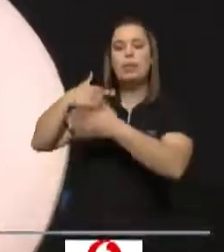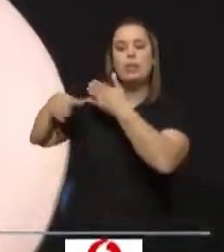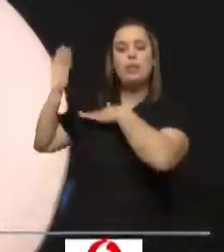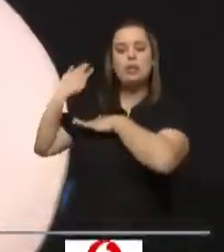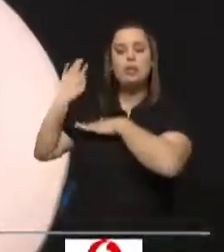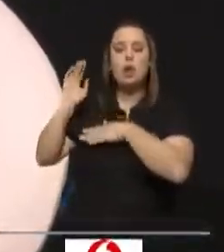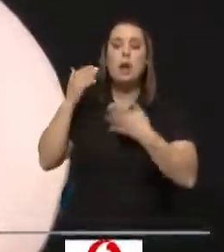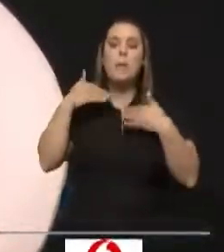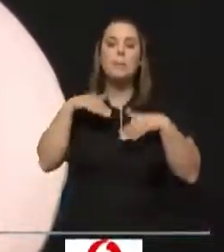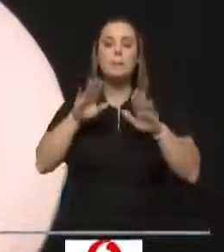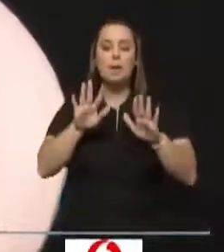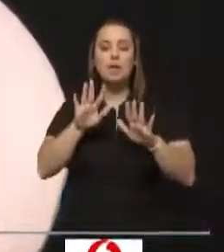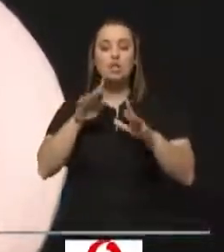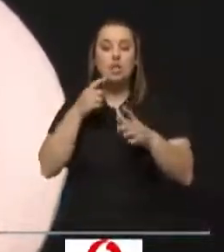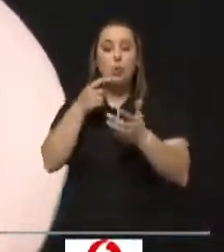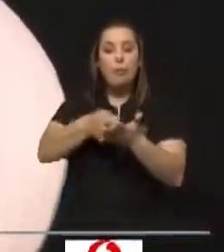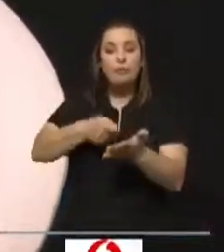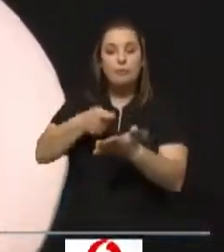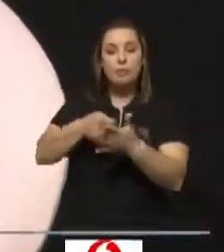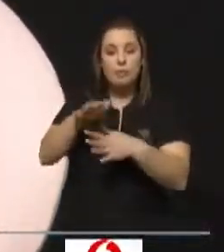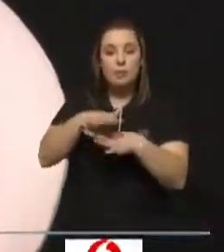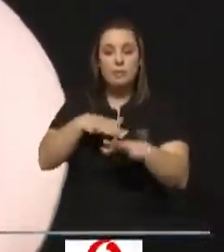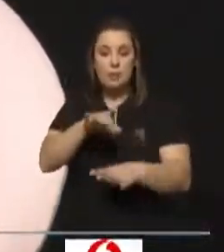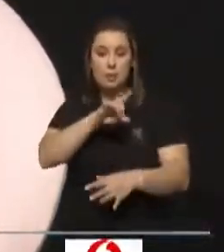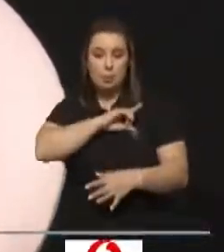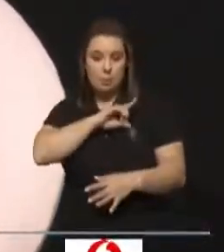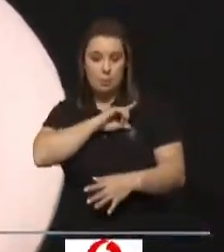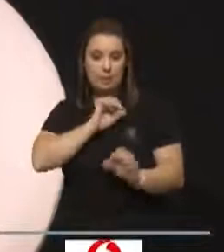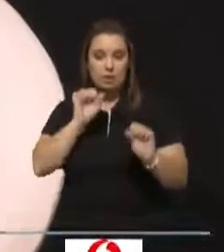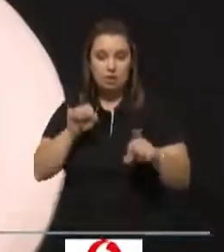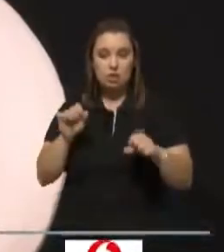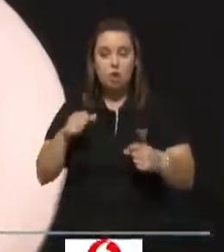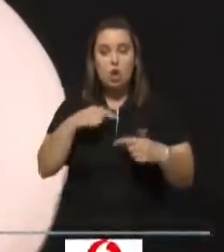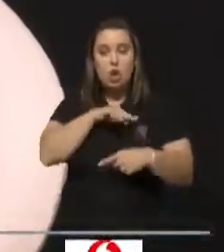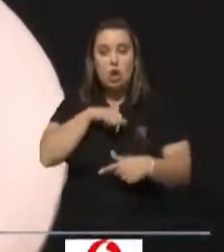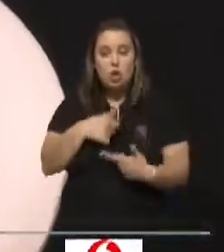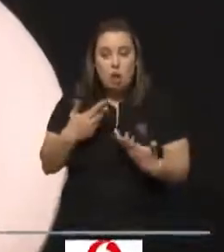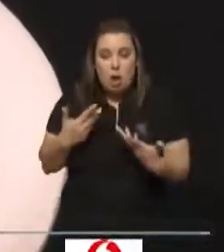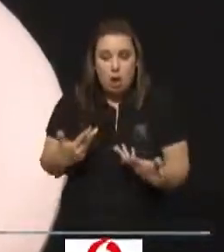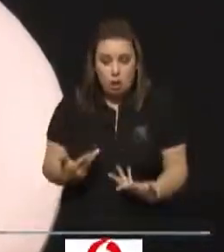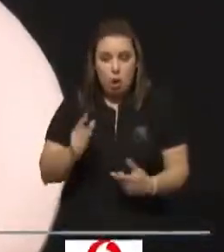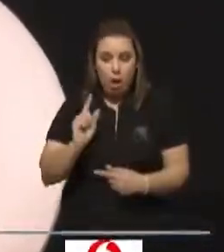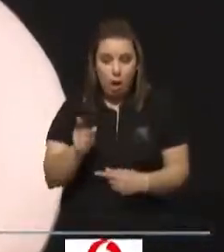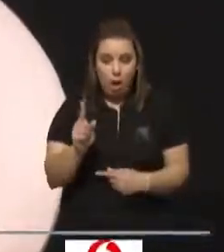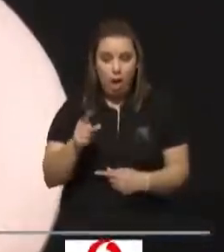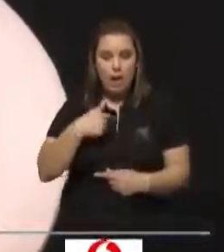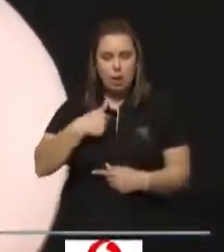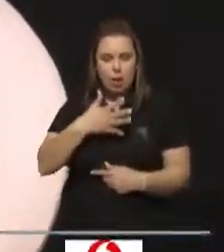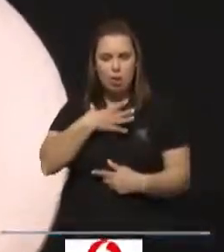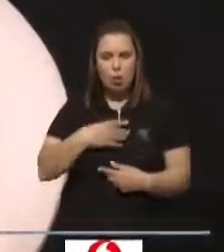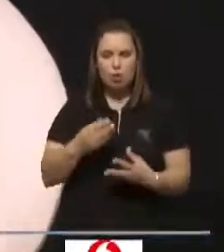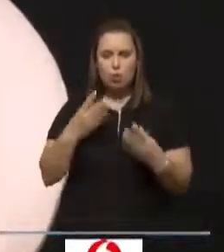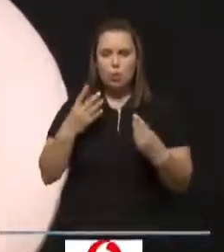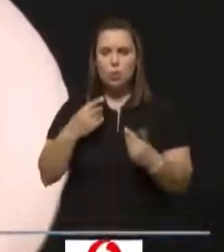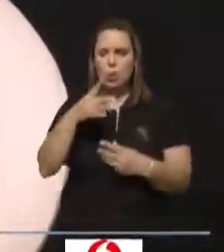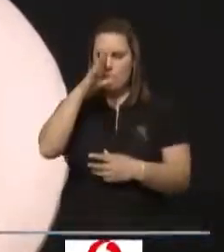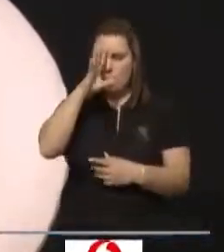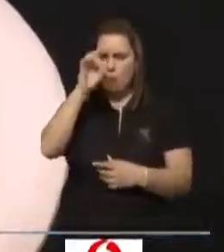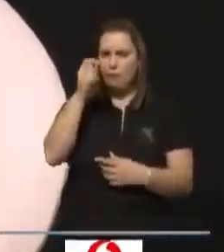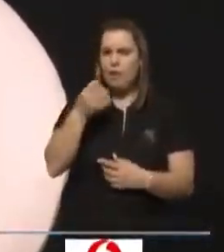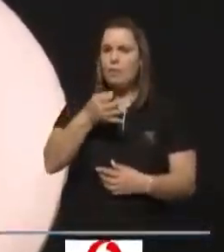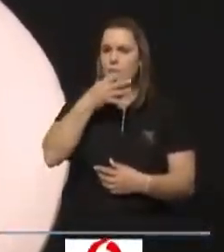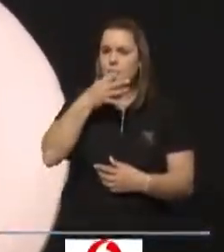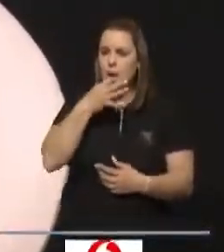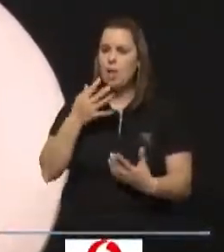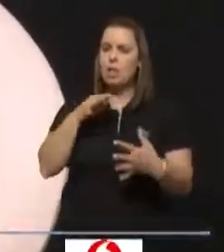85%. There's 15% that are out, and so all the we can't be left out. And so from now, I really appreciate